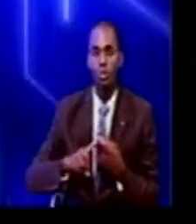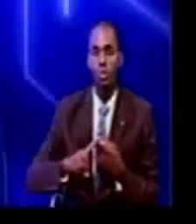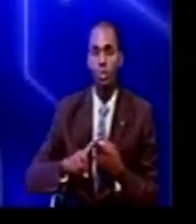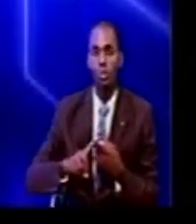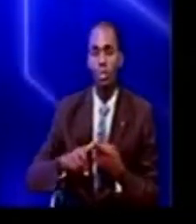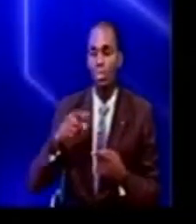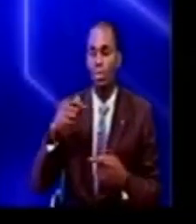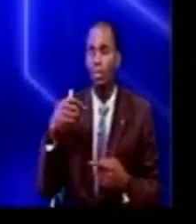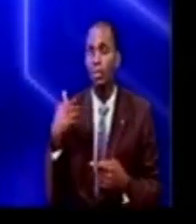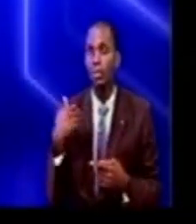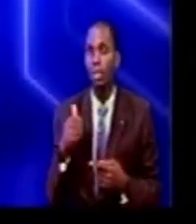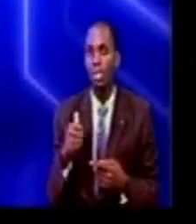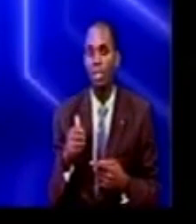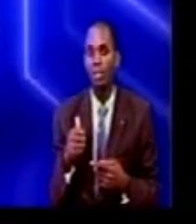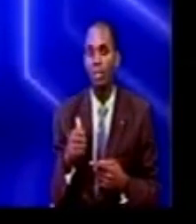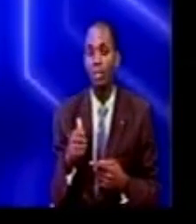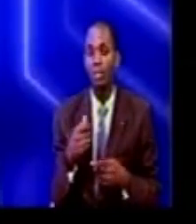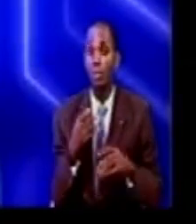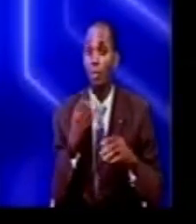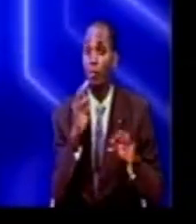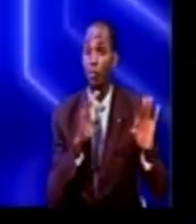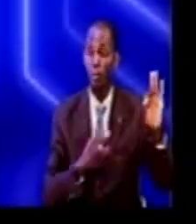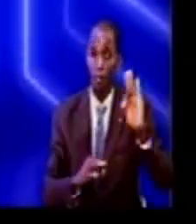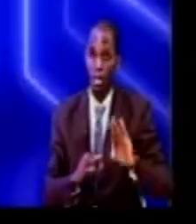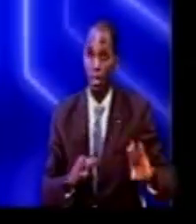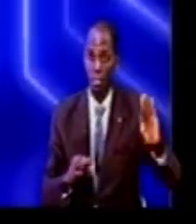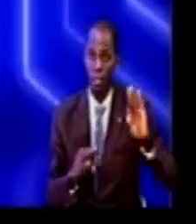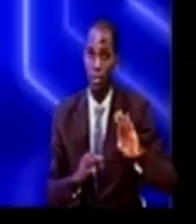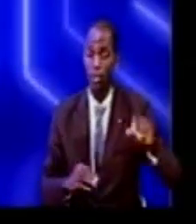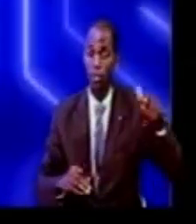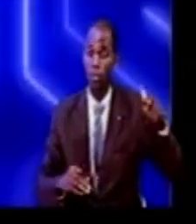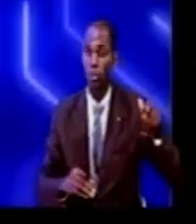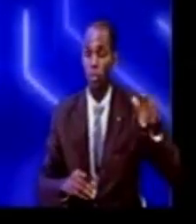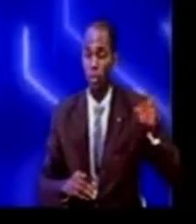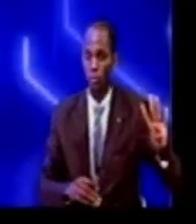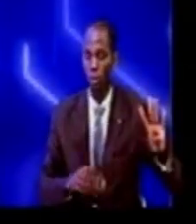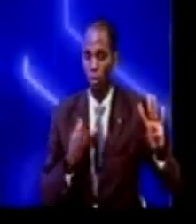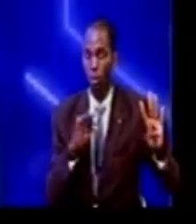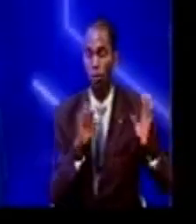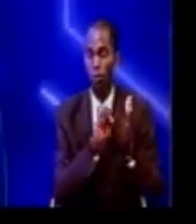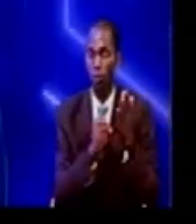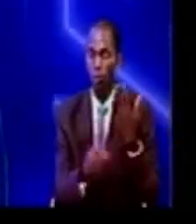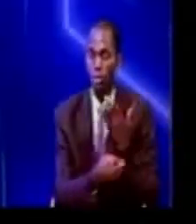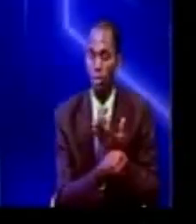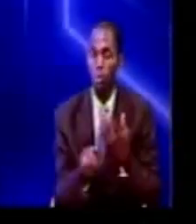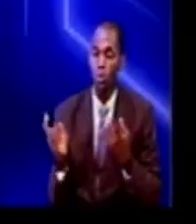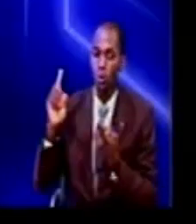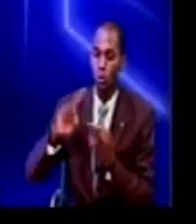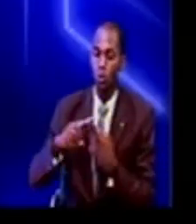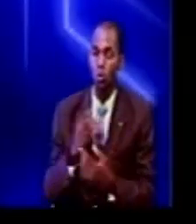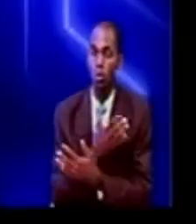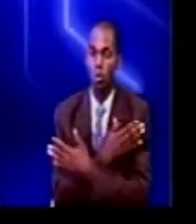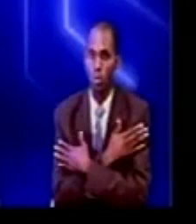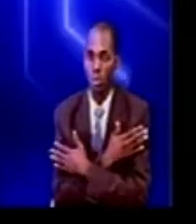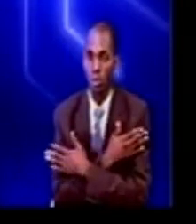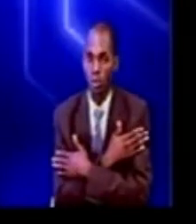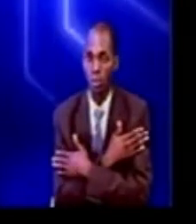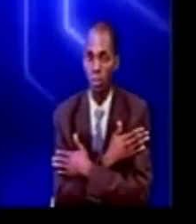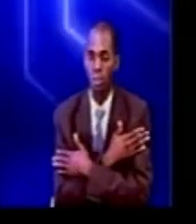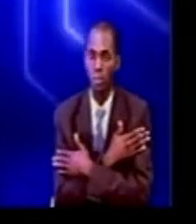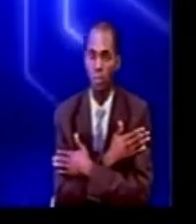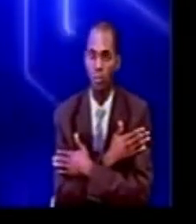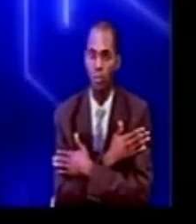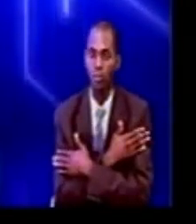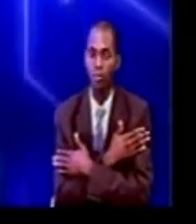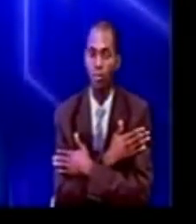to Sunday, 3rd of October. I repeat it again, Friday, 24th